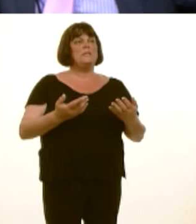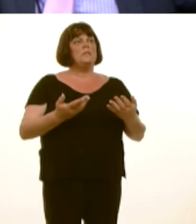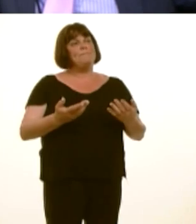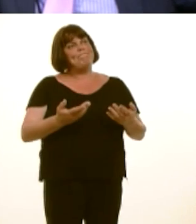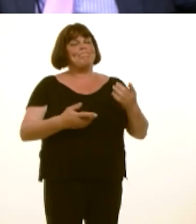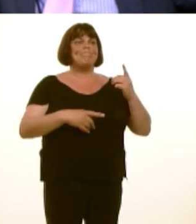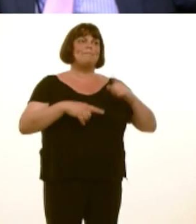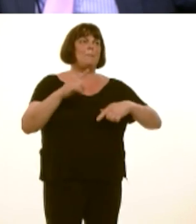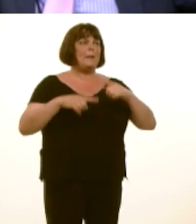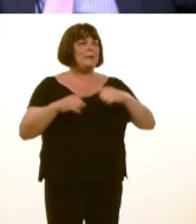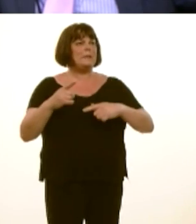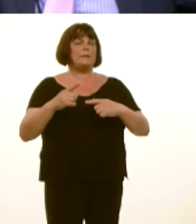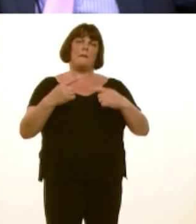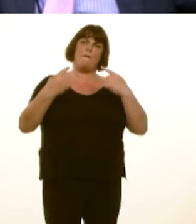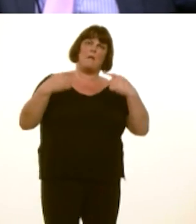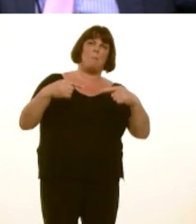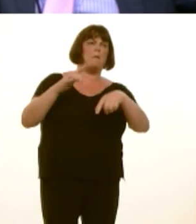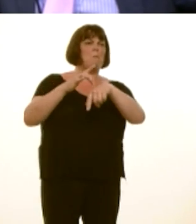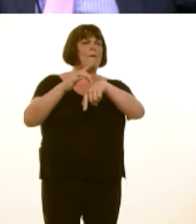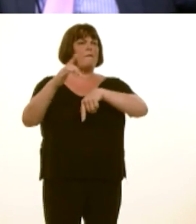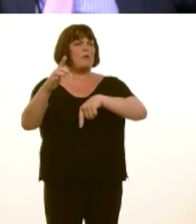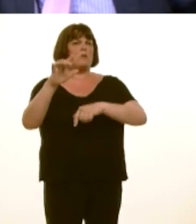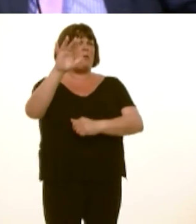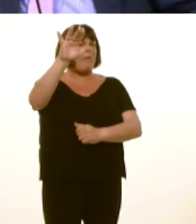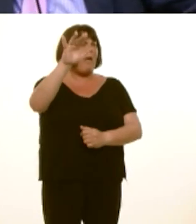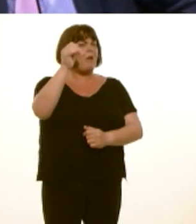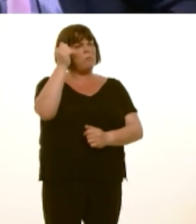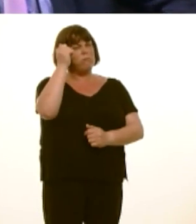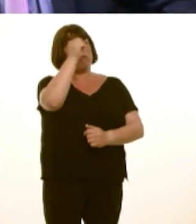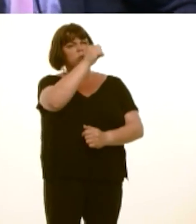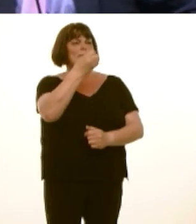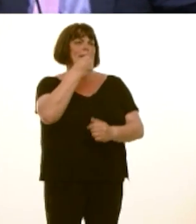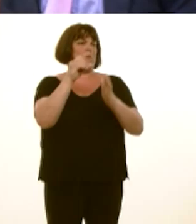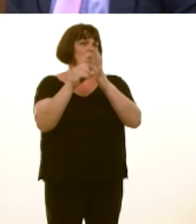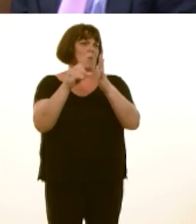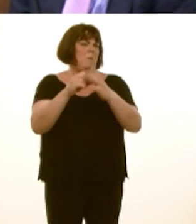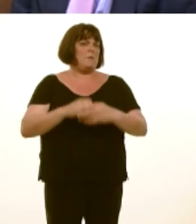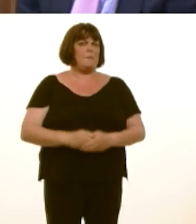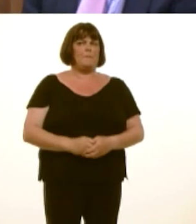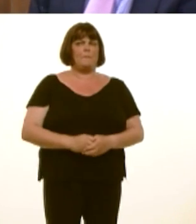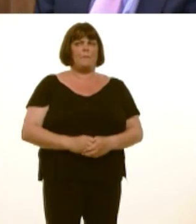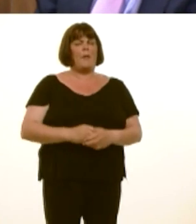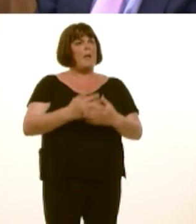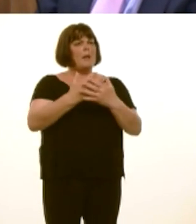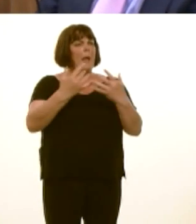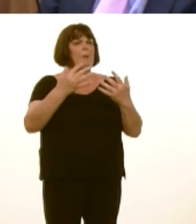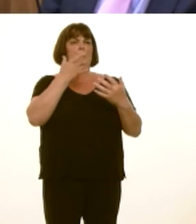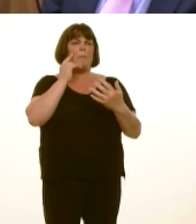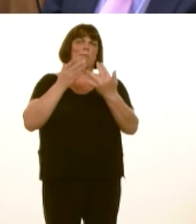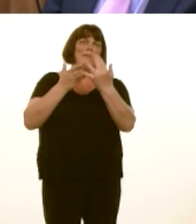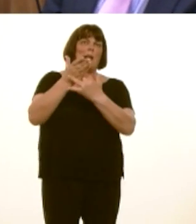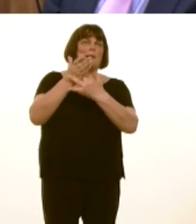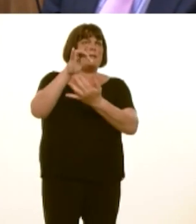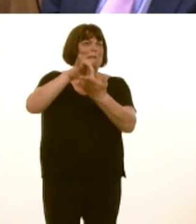the availability of specialists. It depends on the numbers of people going through a facility, because